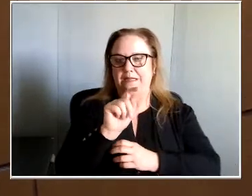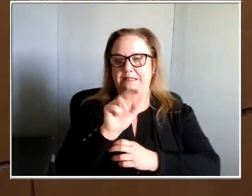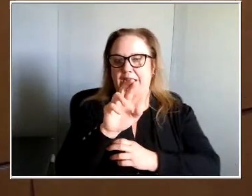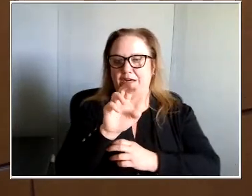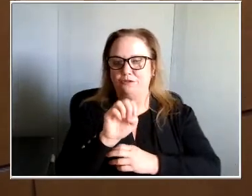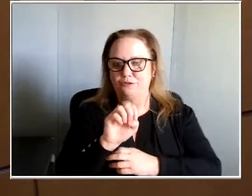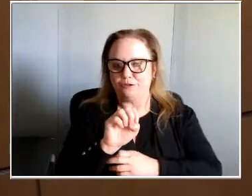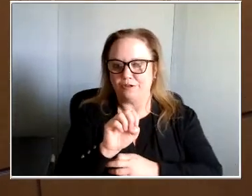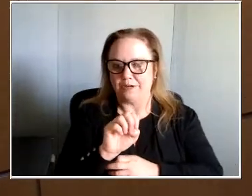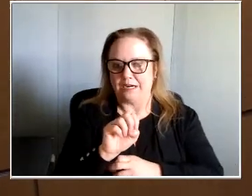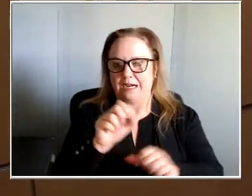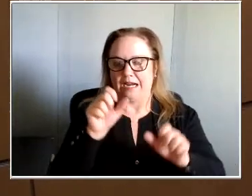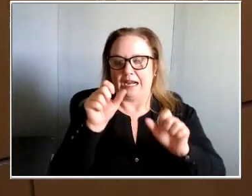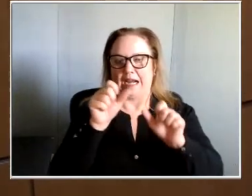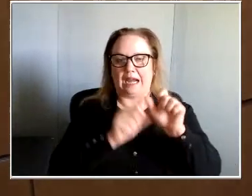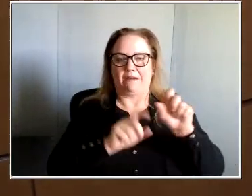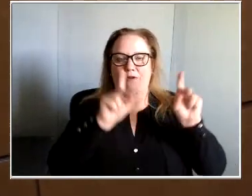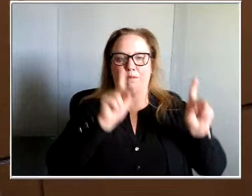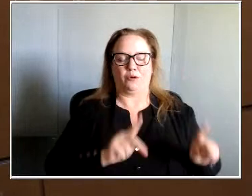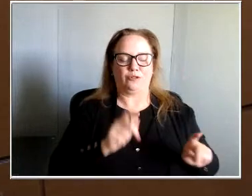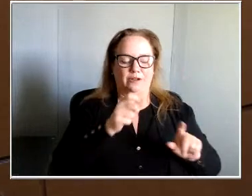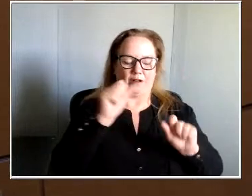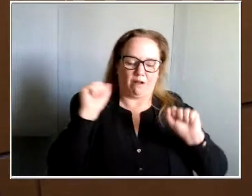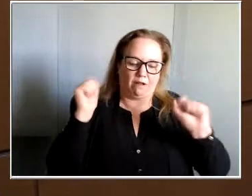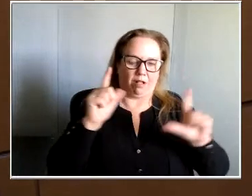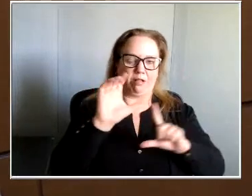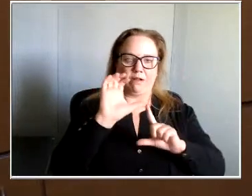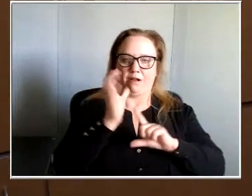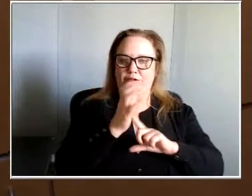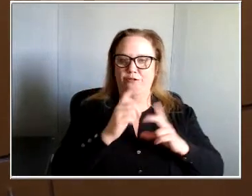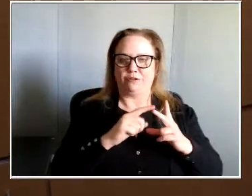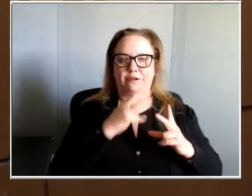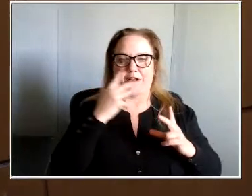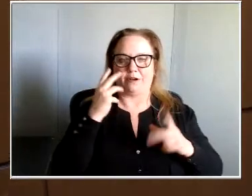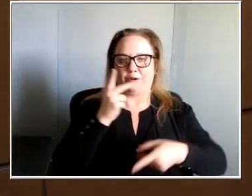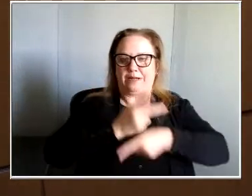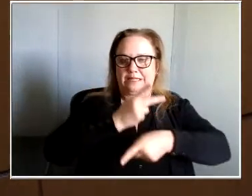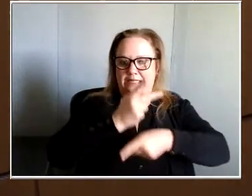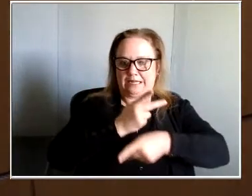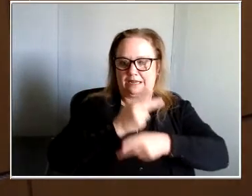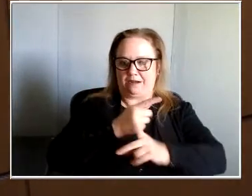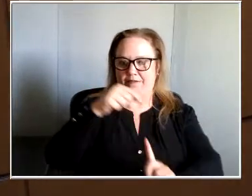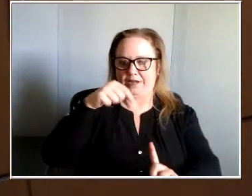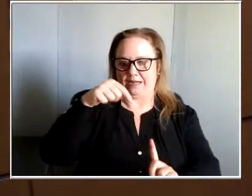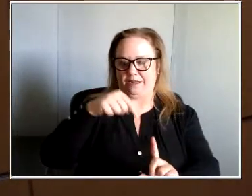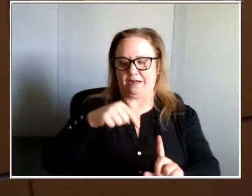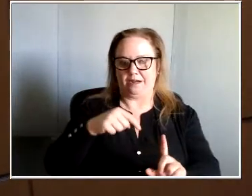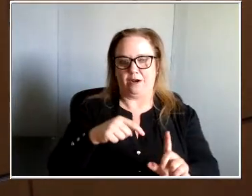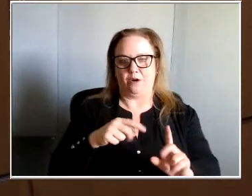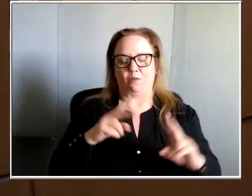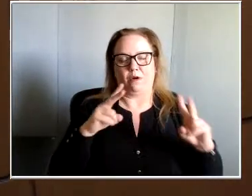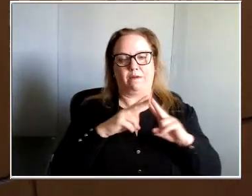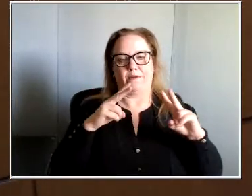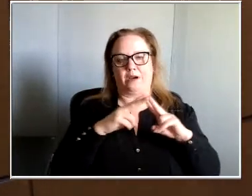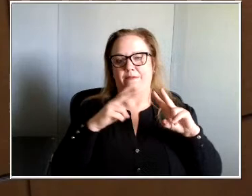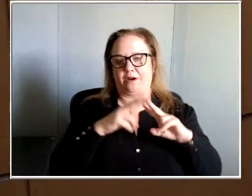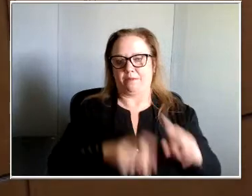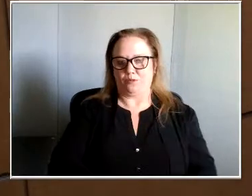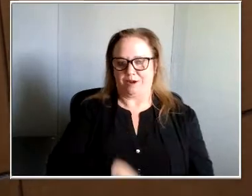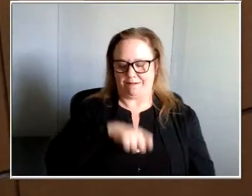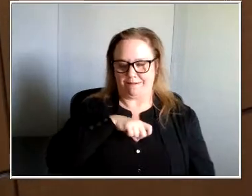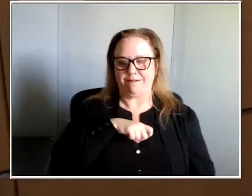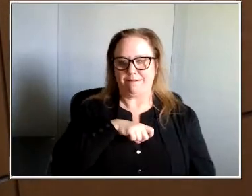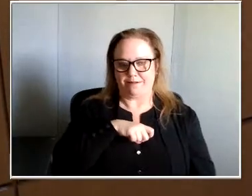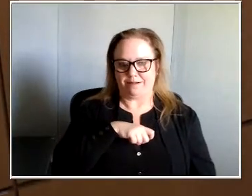Every person of every culture or color can be taken care of here, and we're very, very proud of that. And